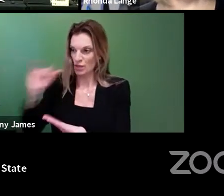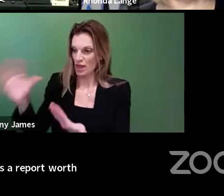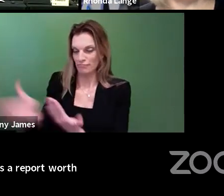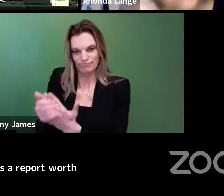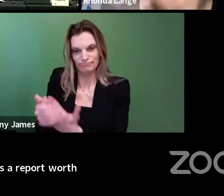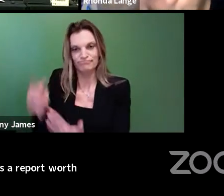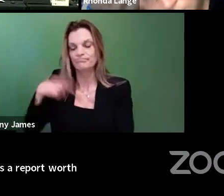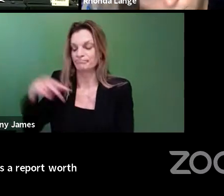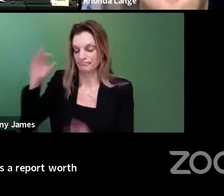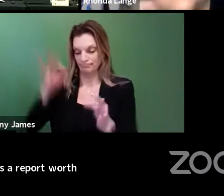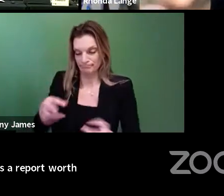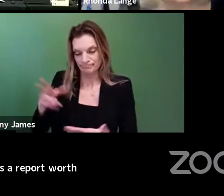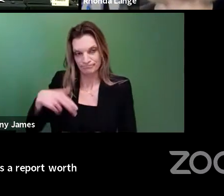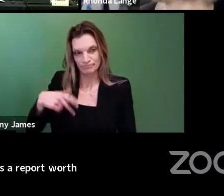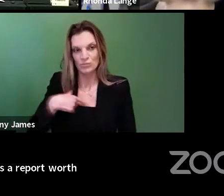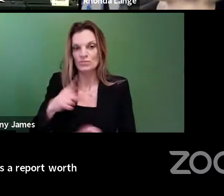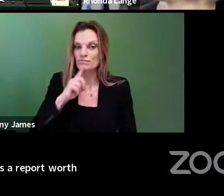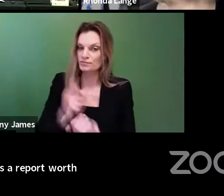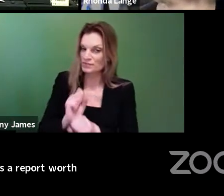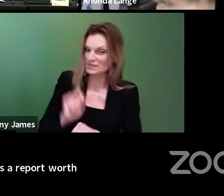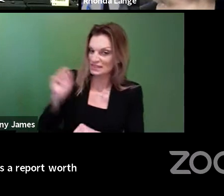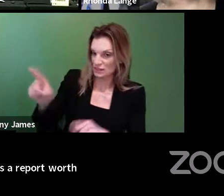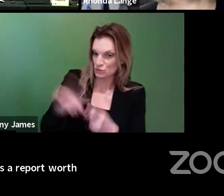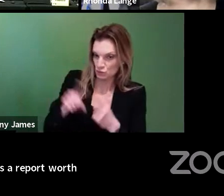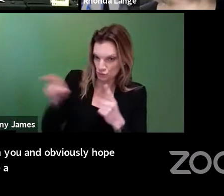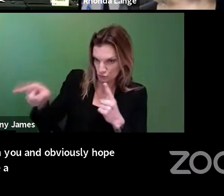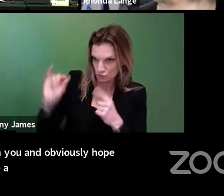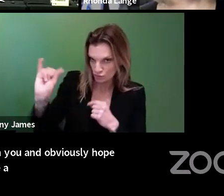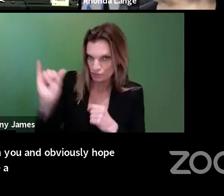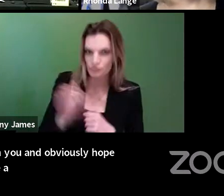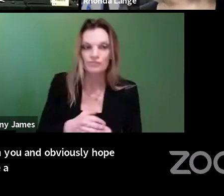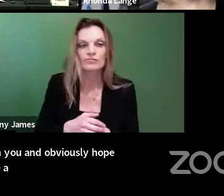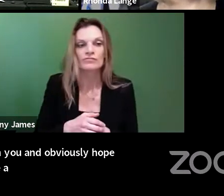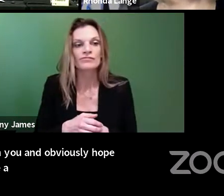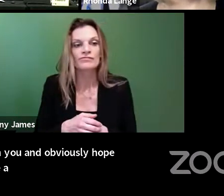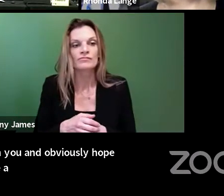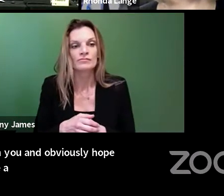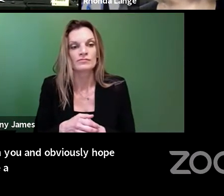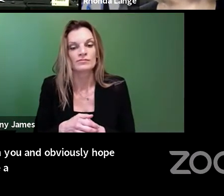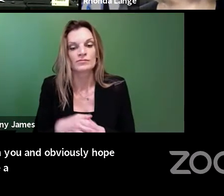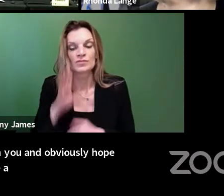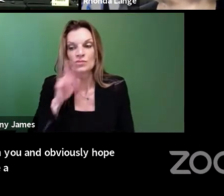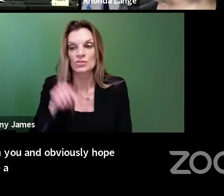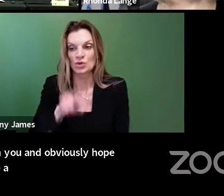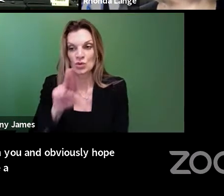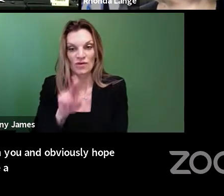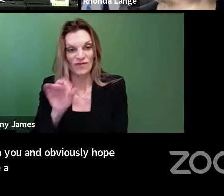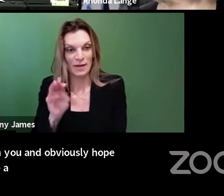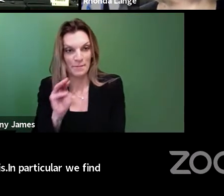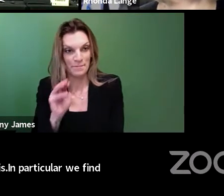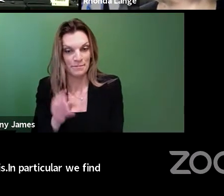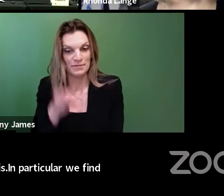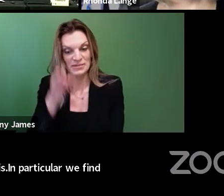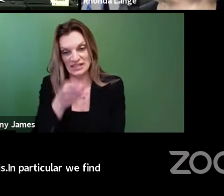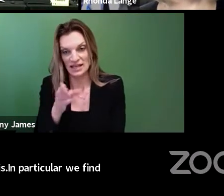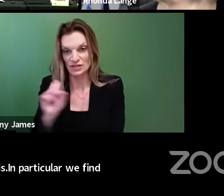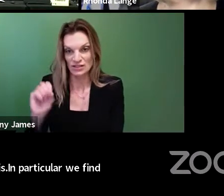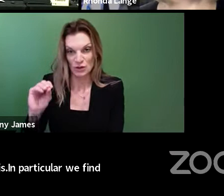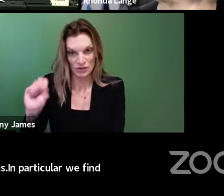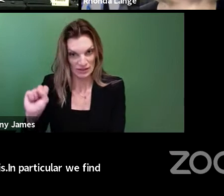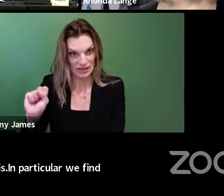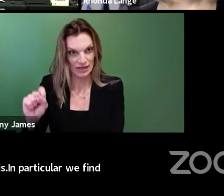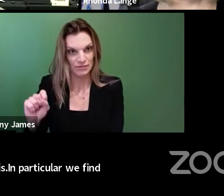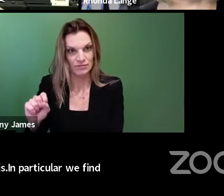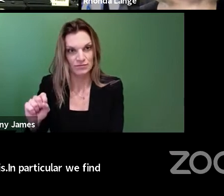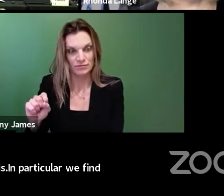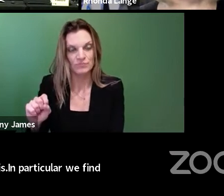you'll take a look at it and consider its analysis. In particular, we find the University of Michigan / Secretary of State